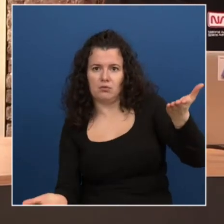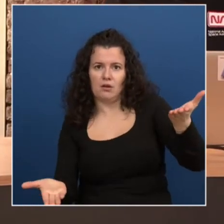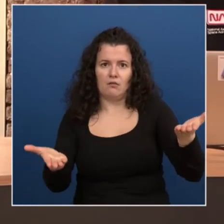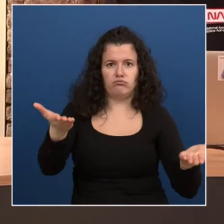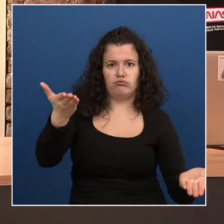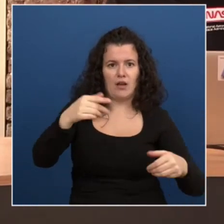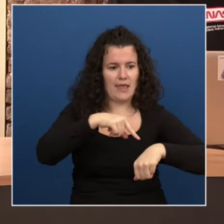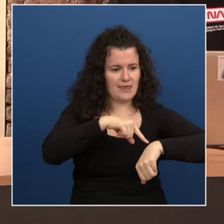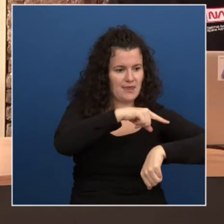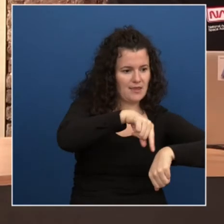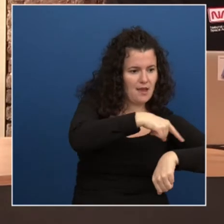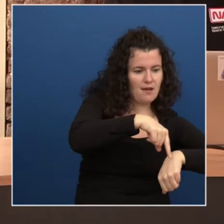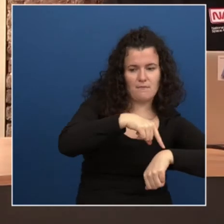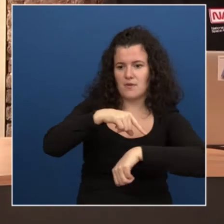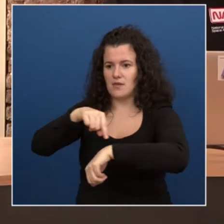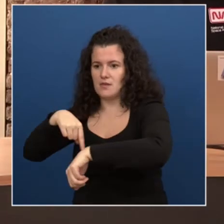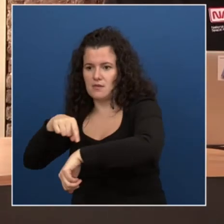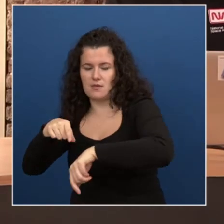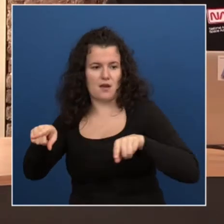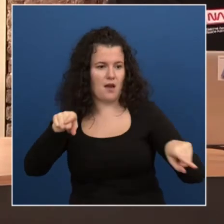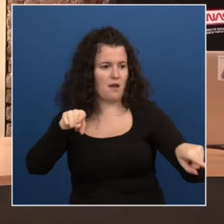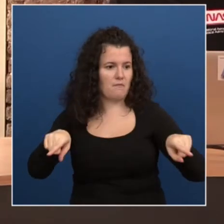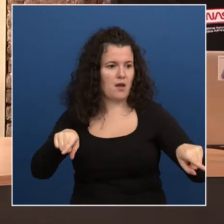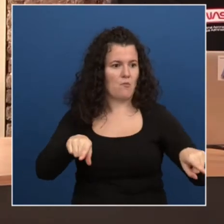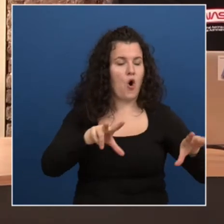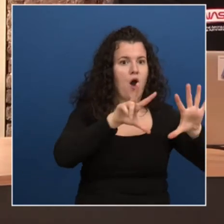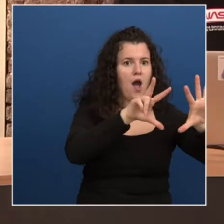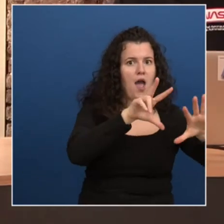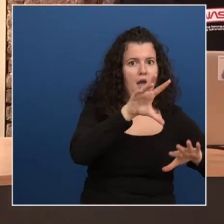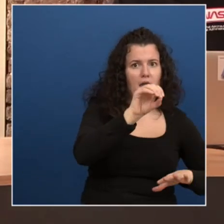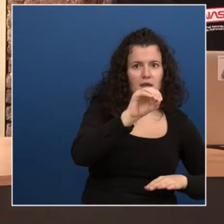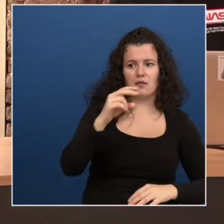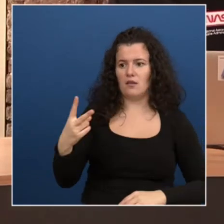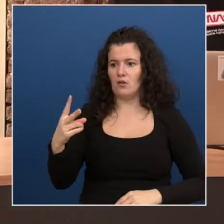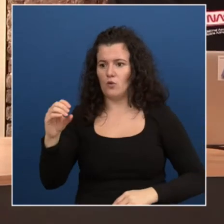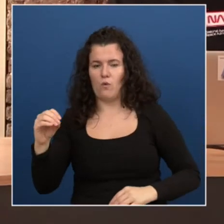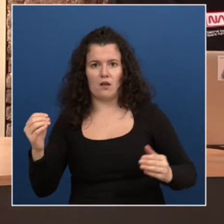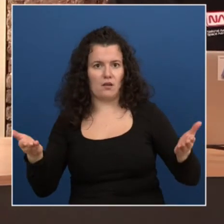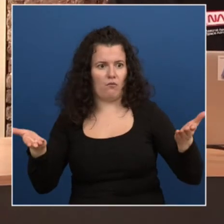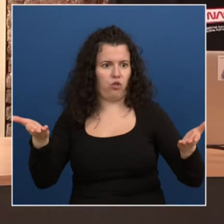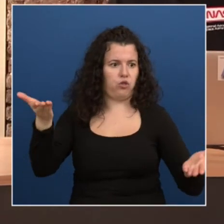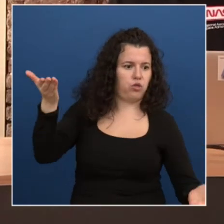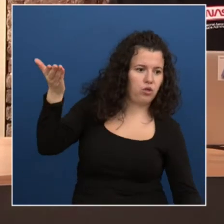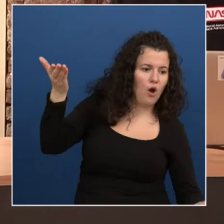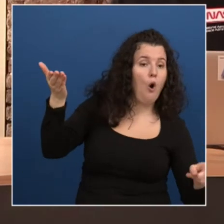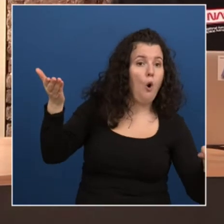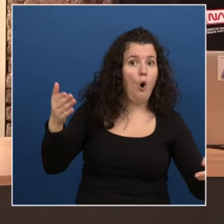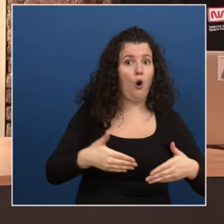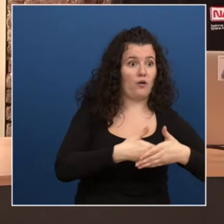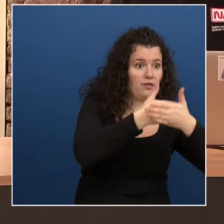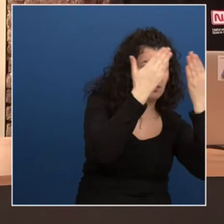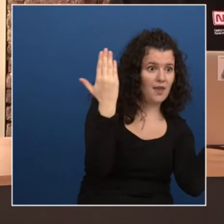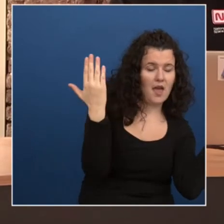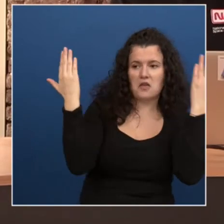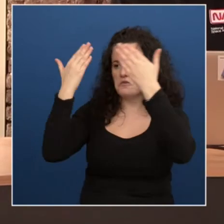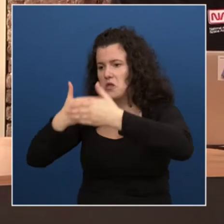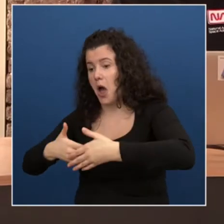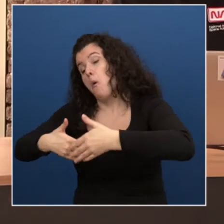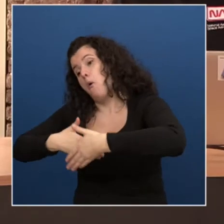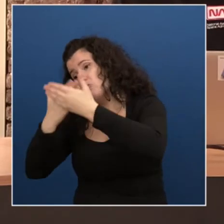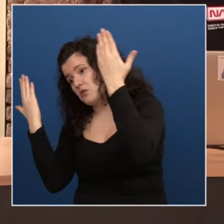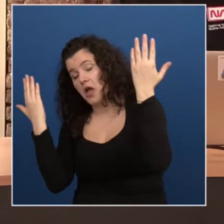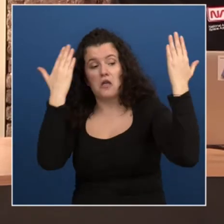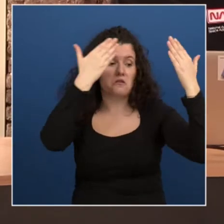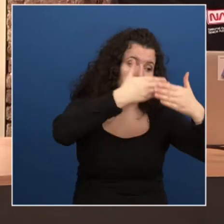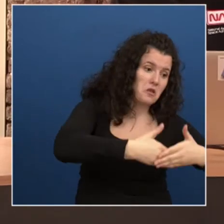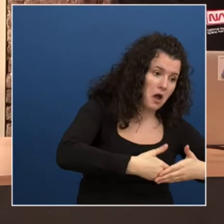it 80-20? Do we always think into day or night? Maybe it can be 90-10. Is it 50-50? What